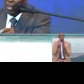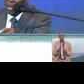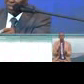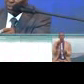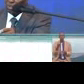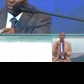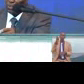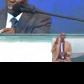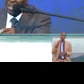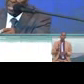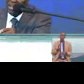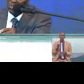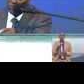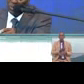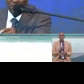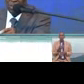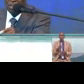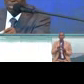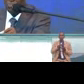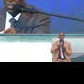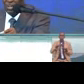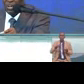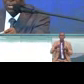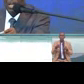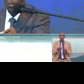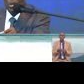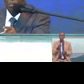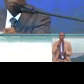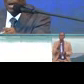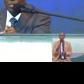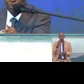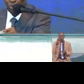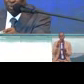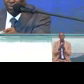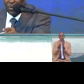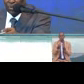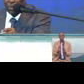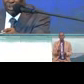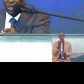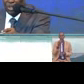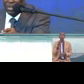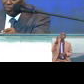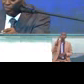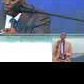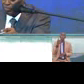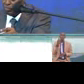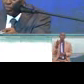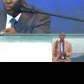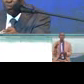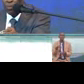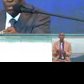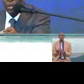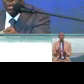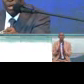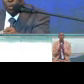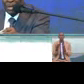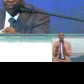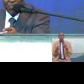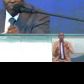Our purity as true saints of God. We're coming back to 1